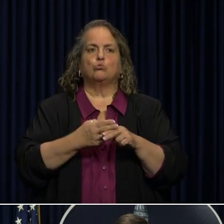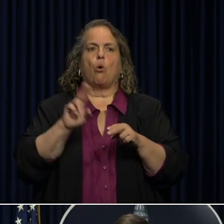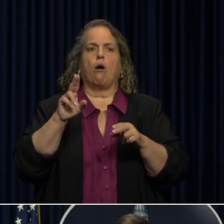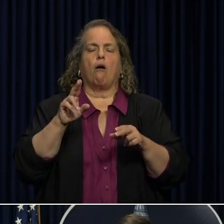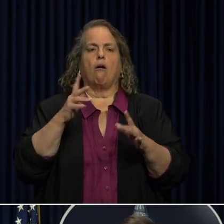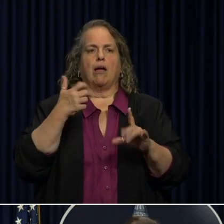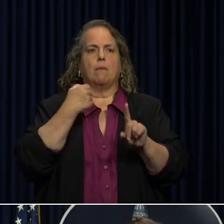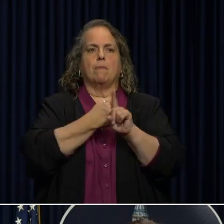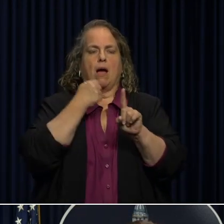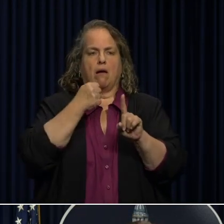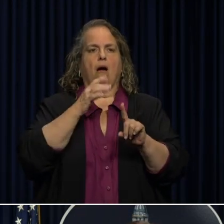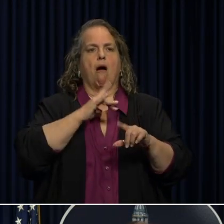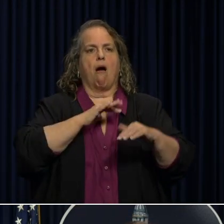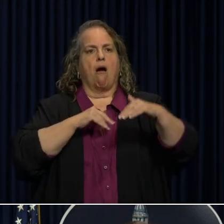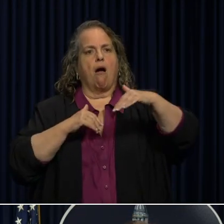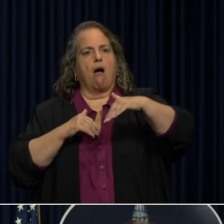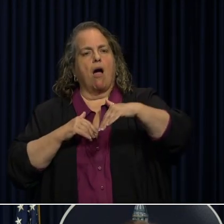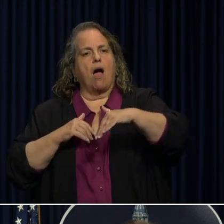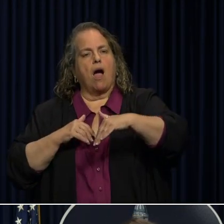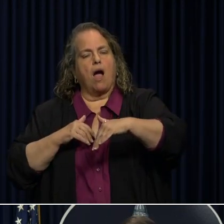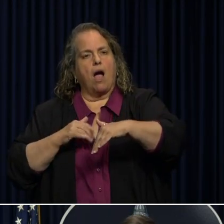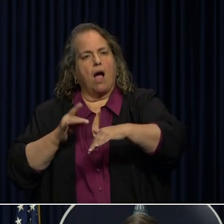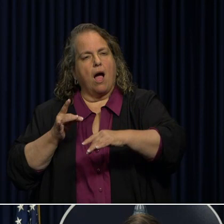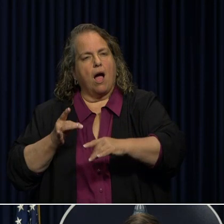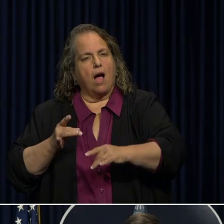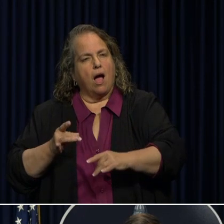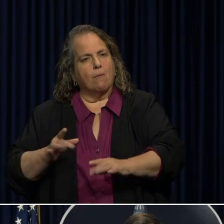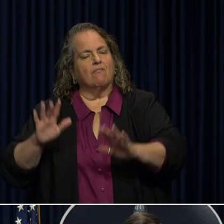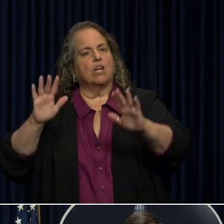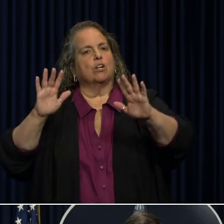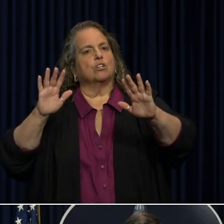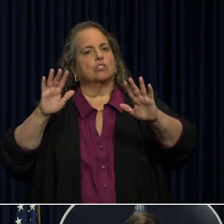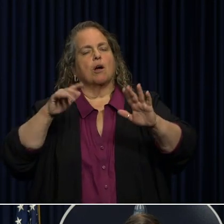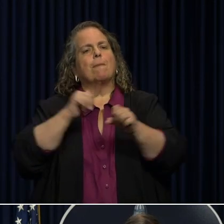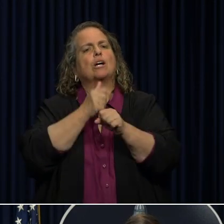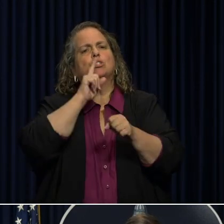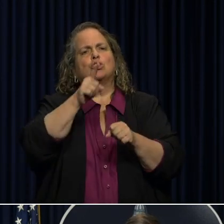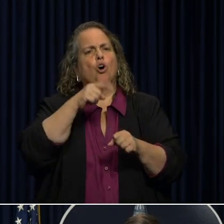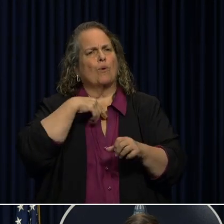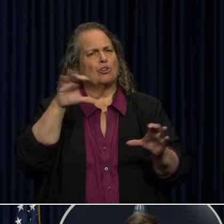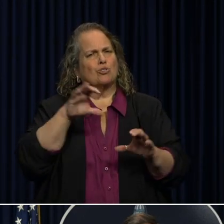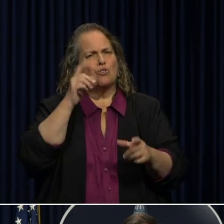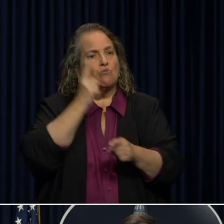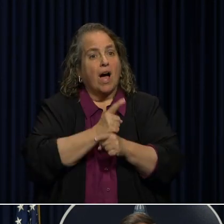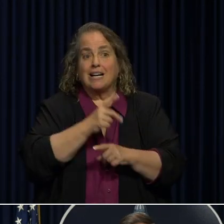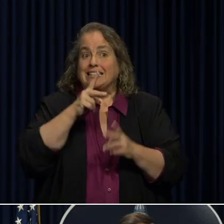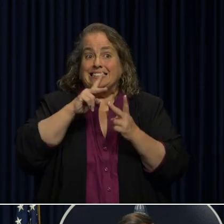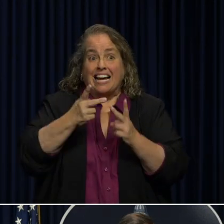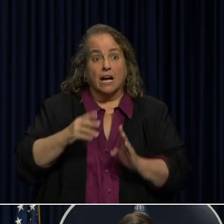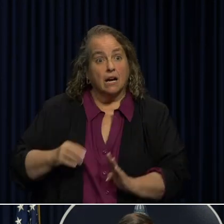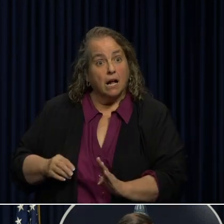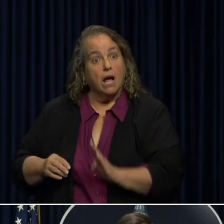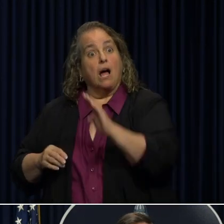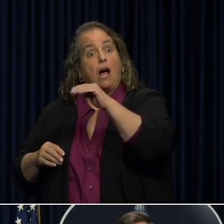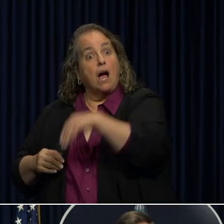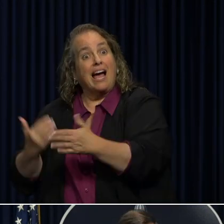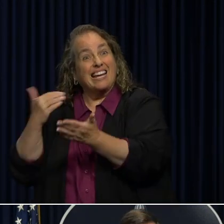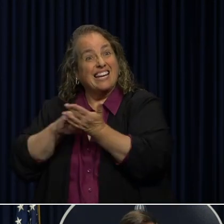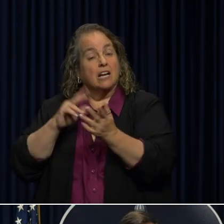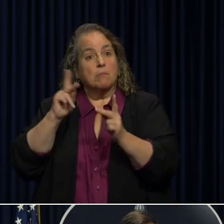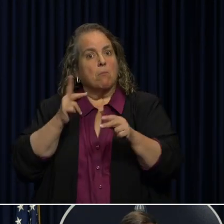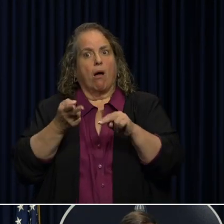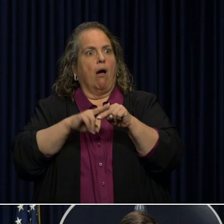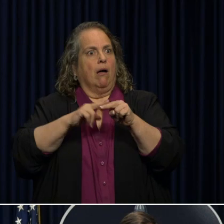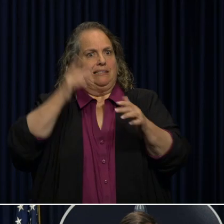duration. And so making sure we do this right and not having the second spike means the light at the tunnel is